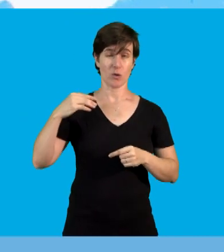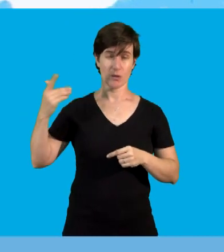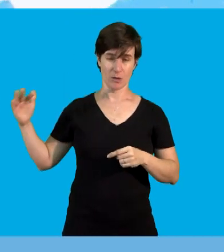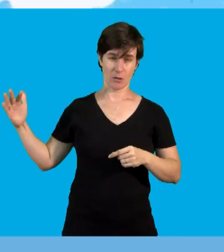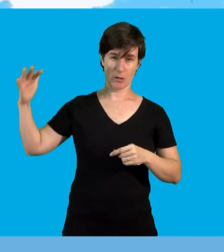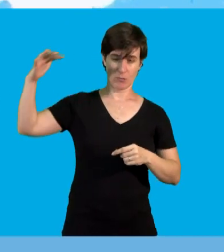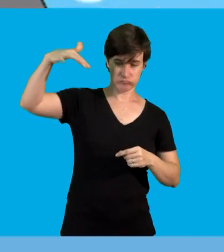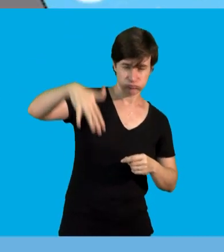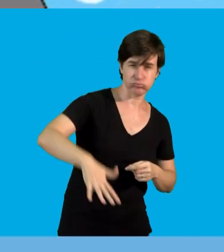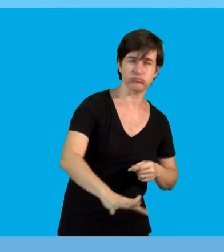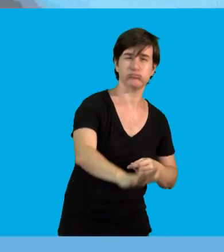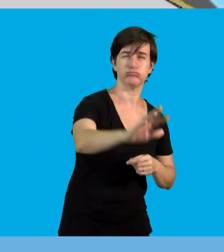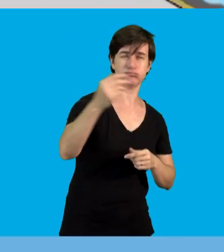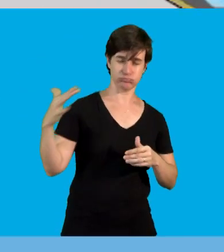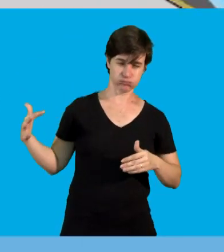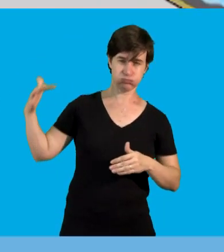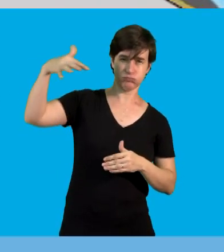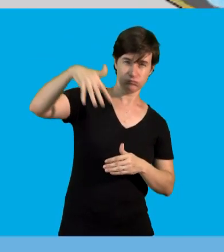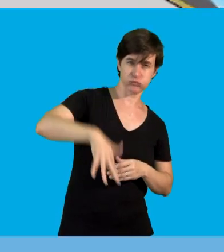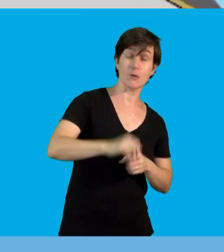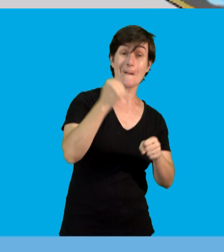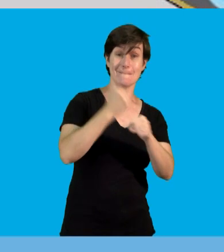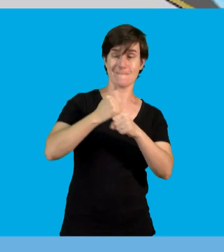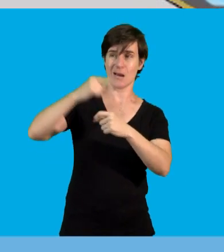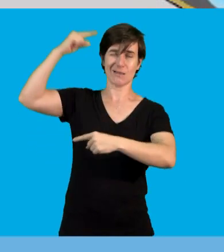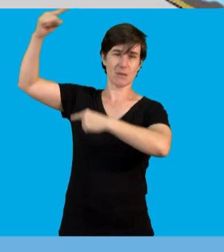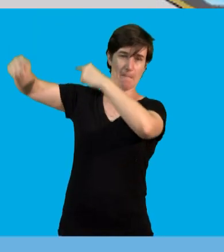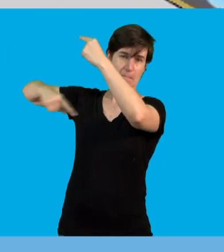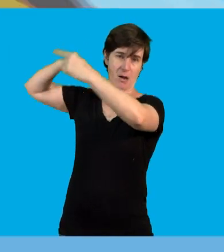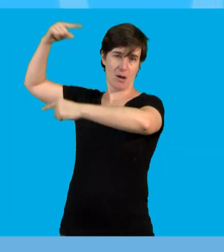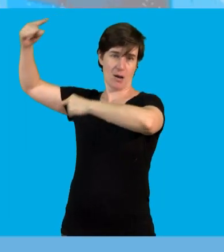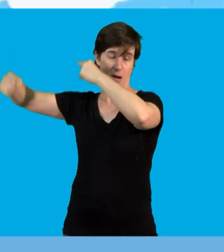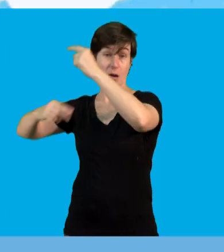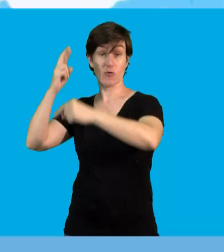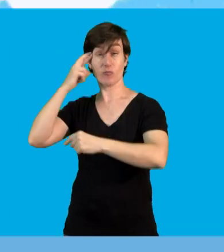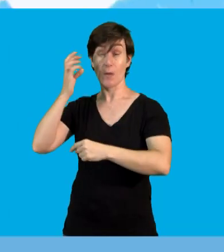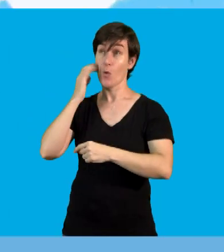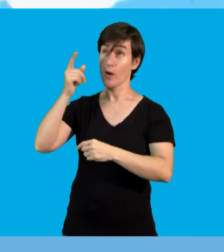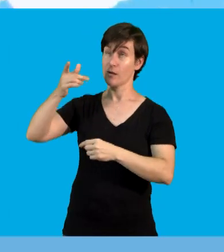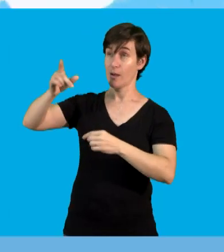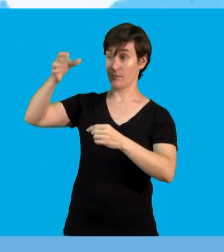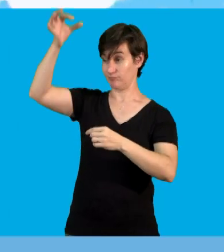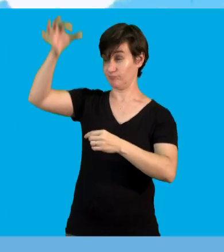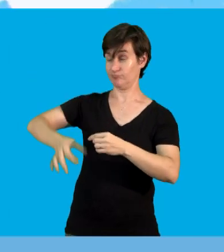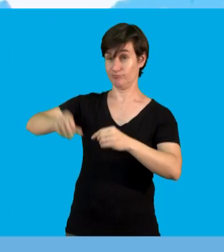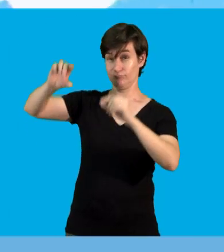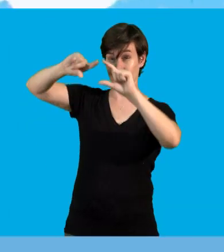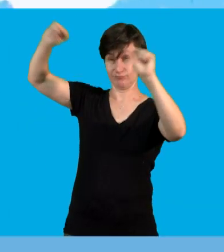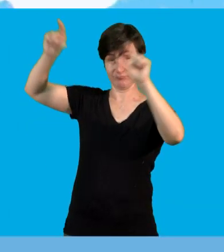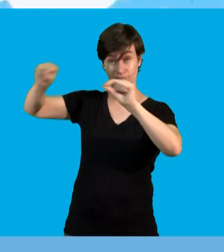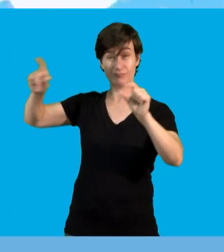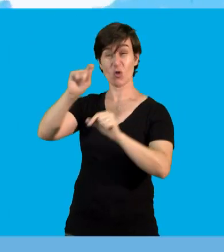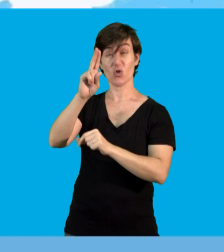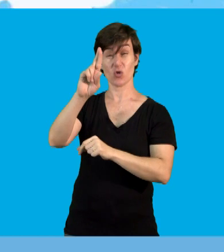falling from either a dam, a river, it is going to cause a turbine to spin. And remember, once the turbine spins, it is going to also spin